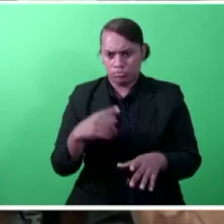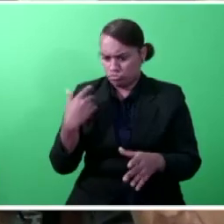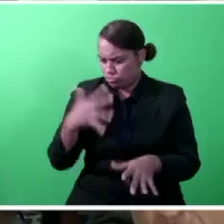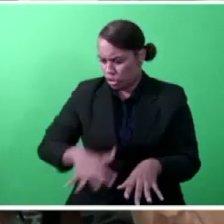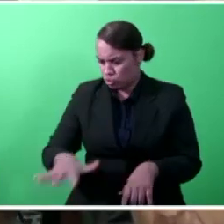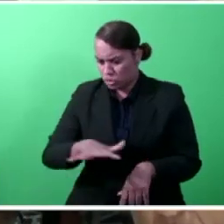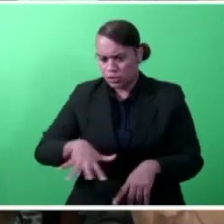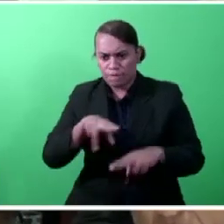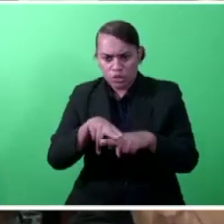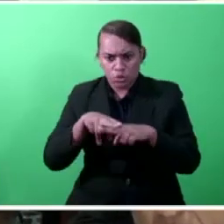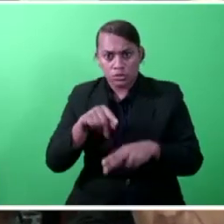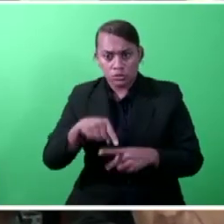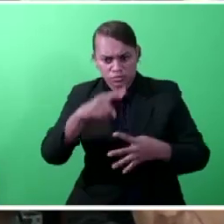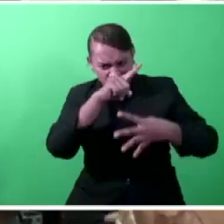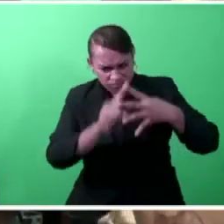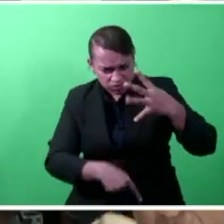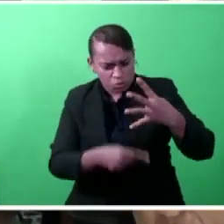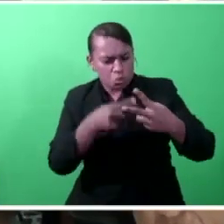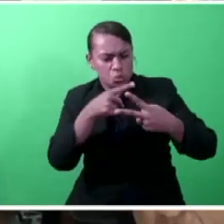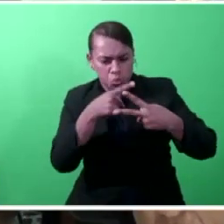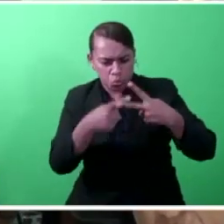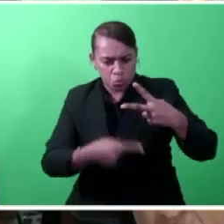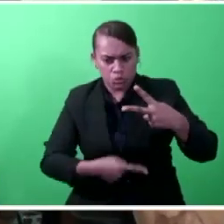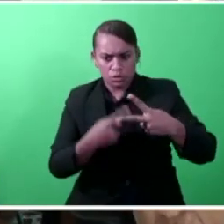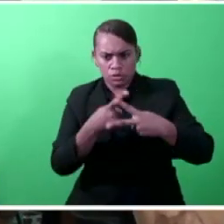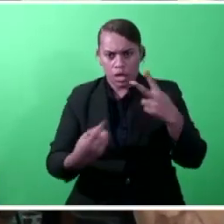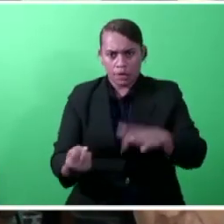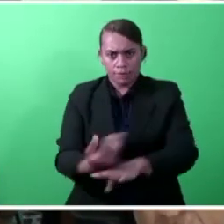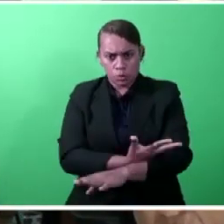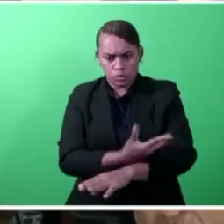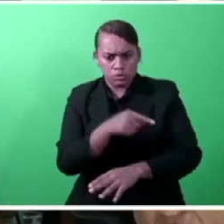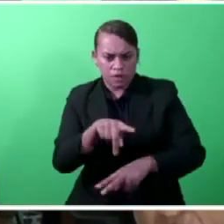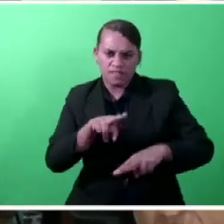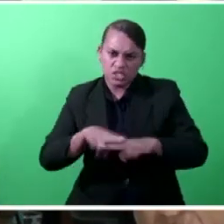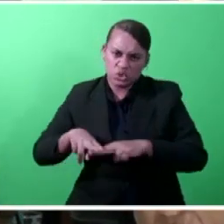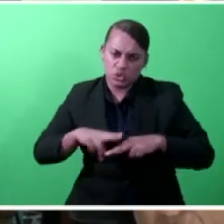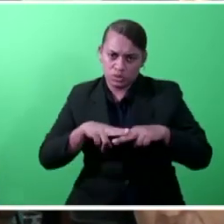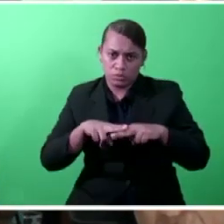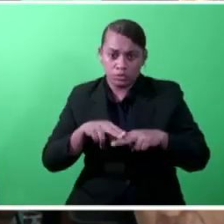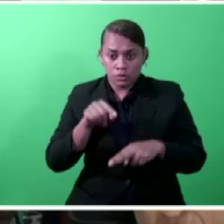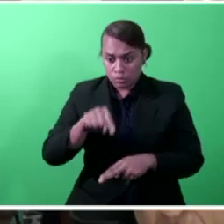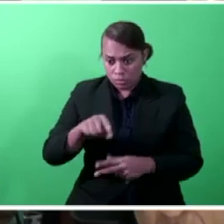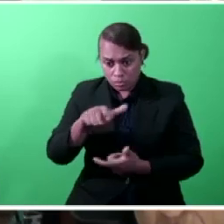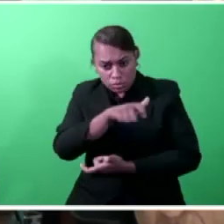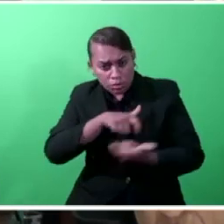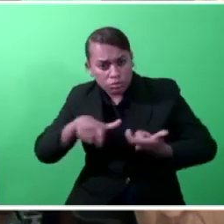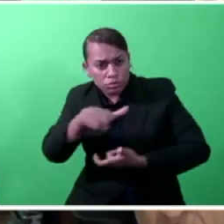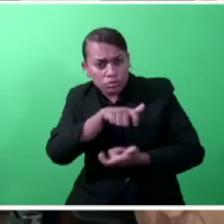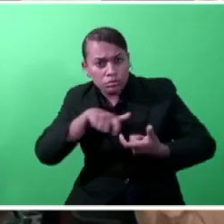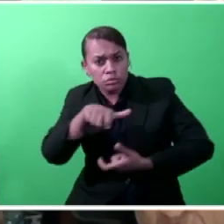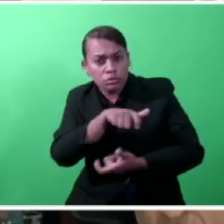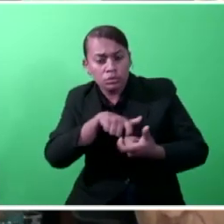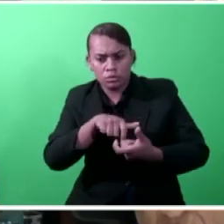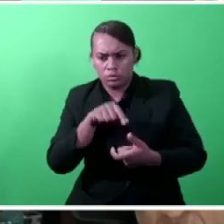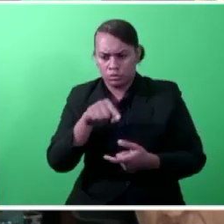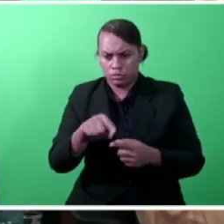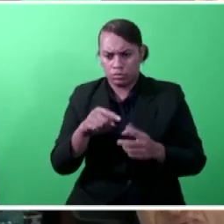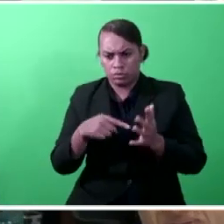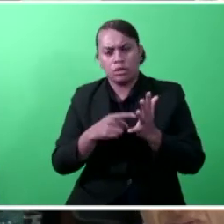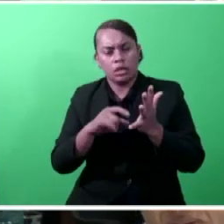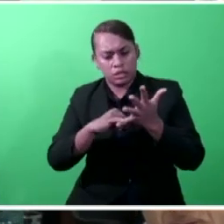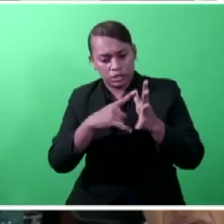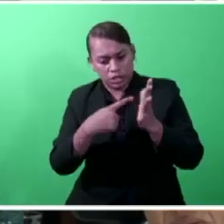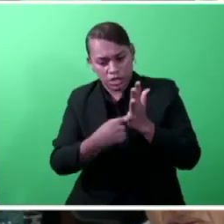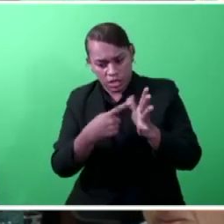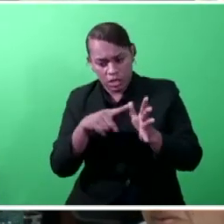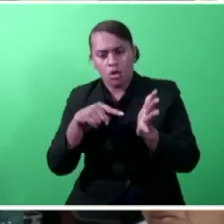cyclones, only 2 of them affected Fiji so far. These are Tropical Cyclone Sarai and Tropical Cyclone Tino.